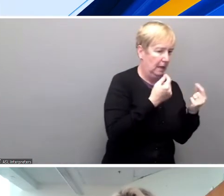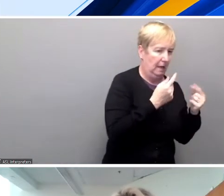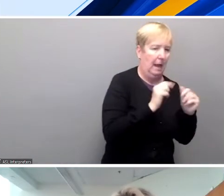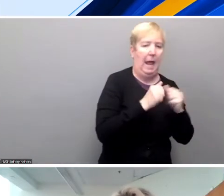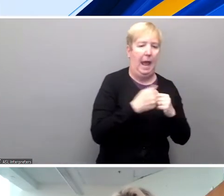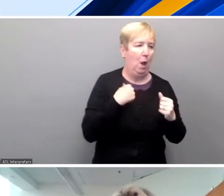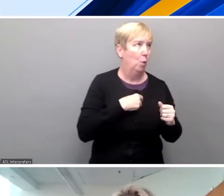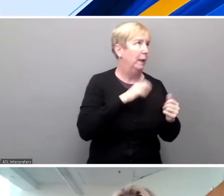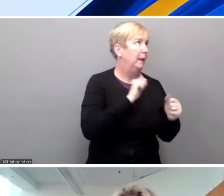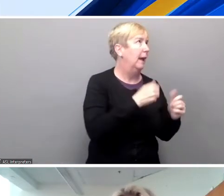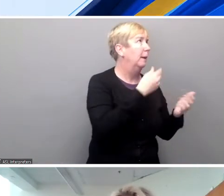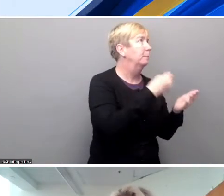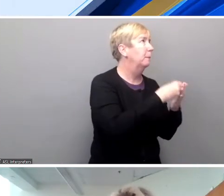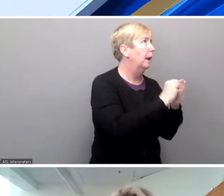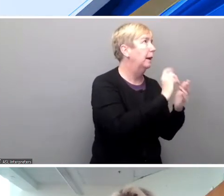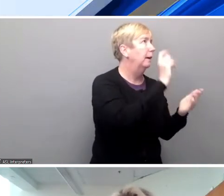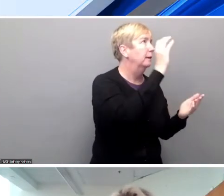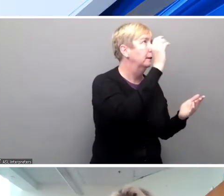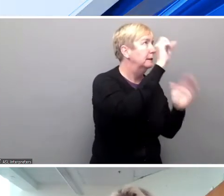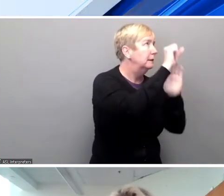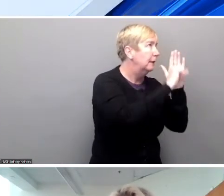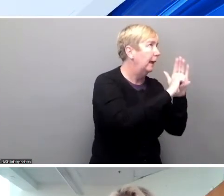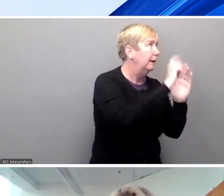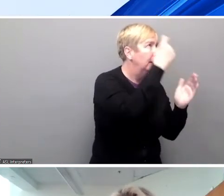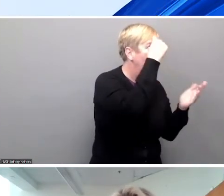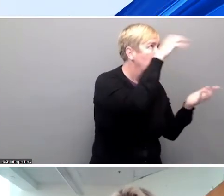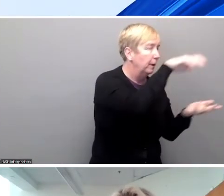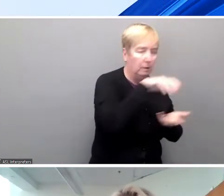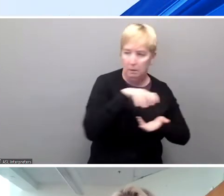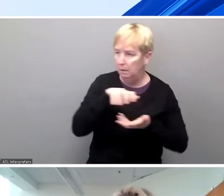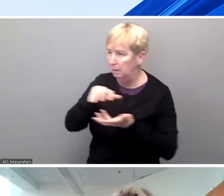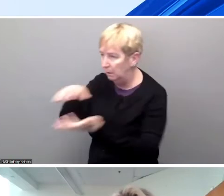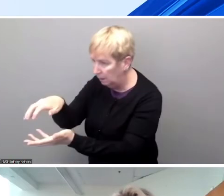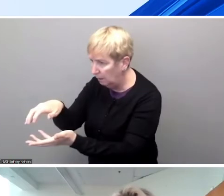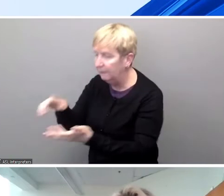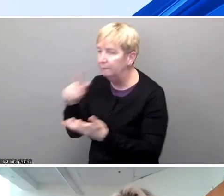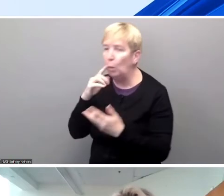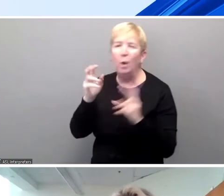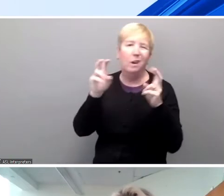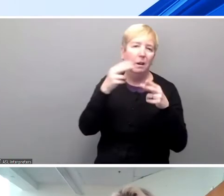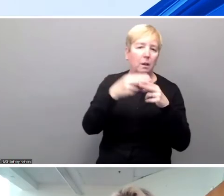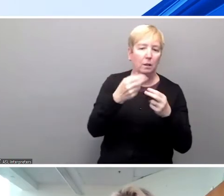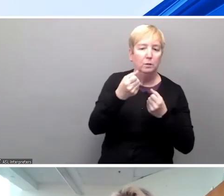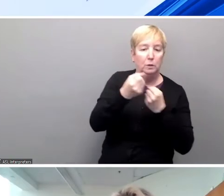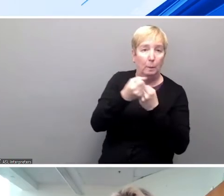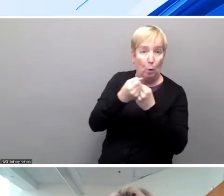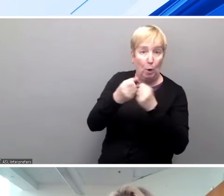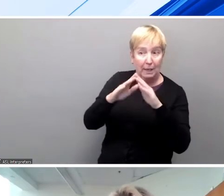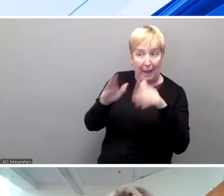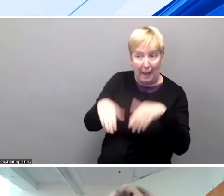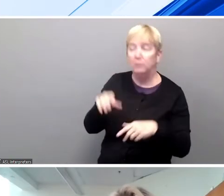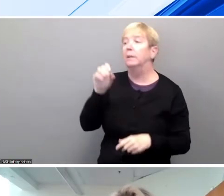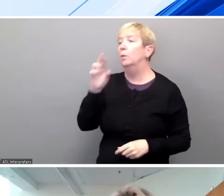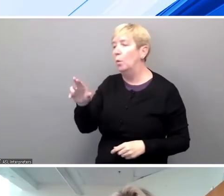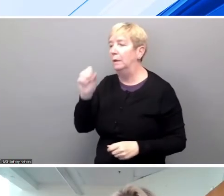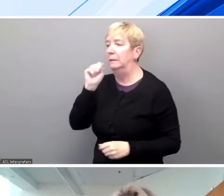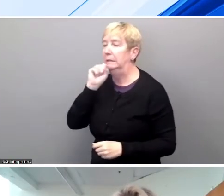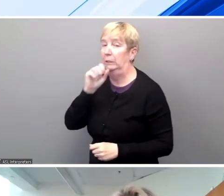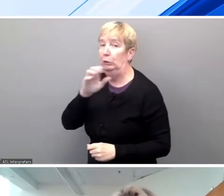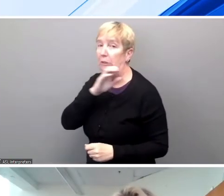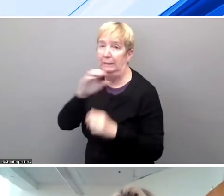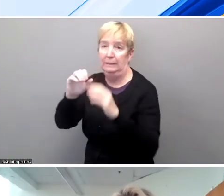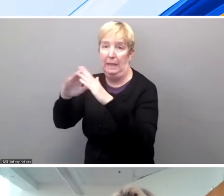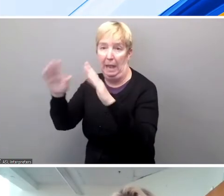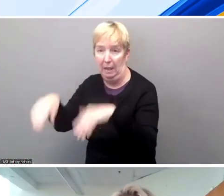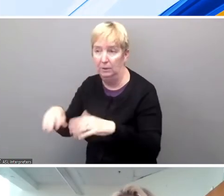dollars into either supportive housing or senior housing, so that our seniors are prepared and have